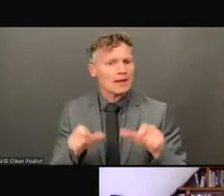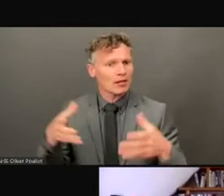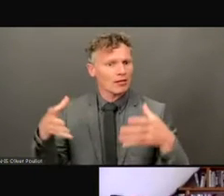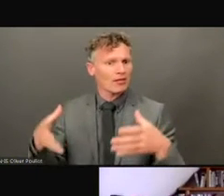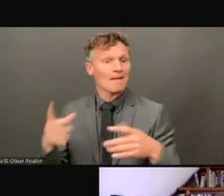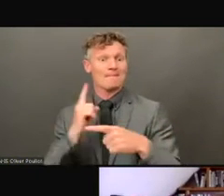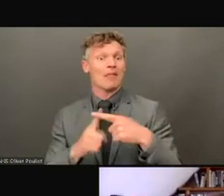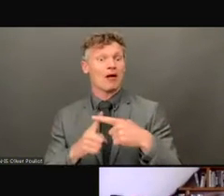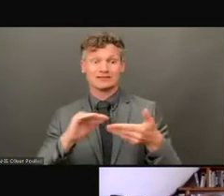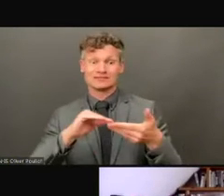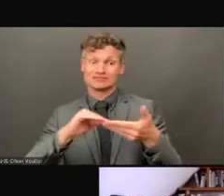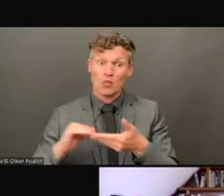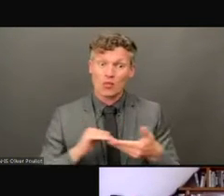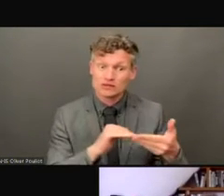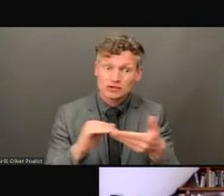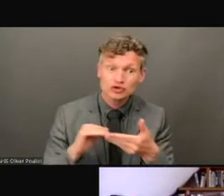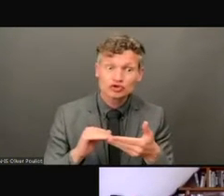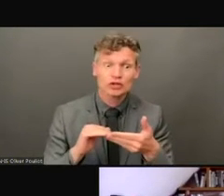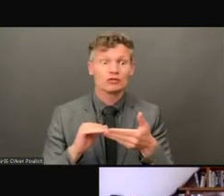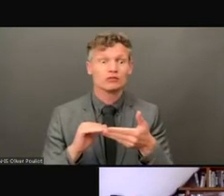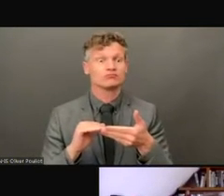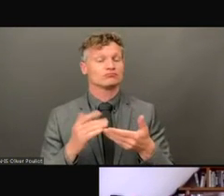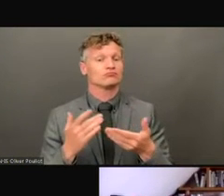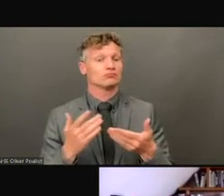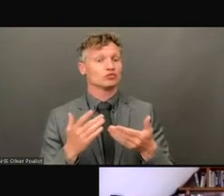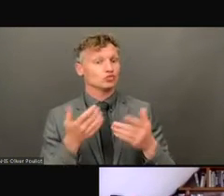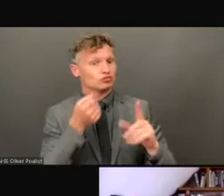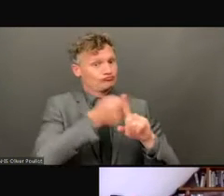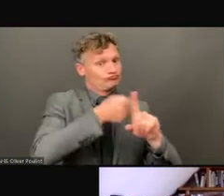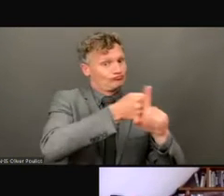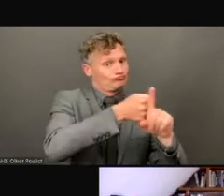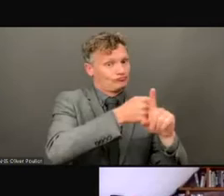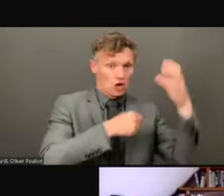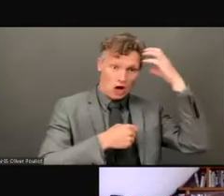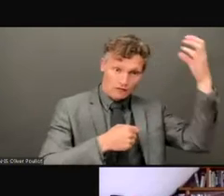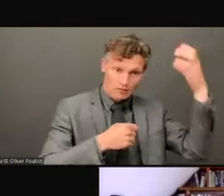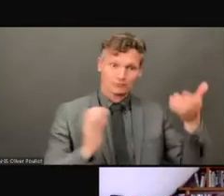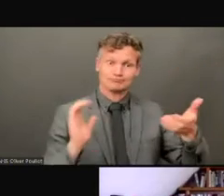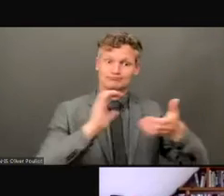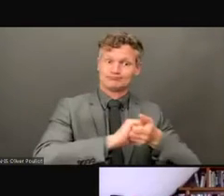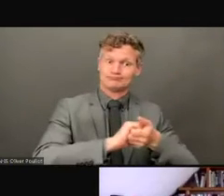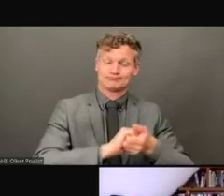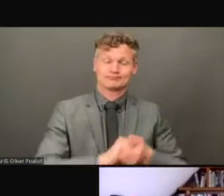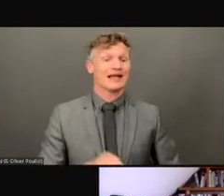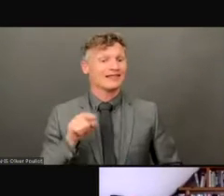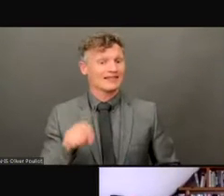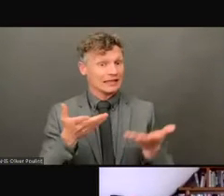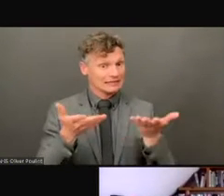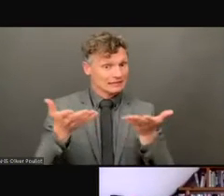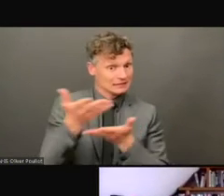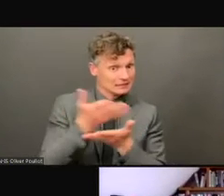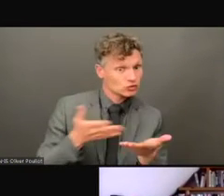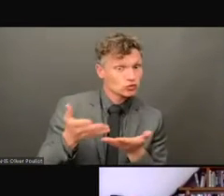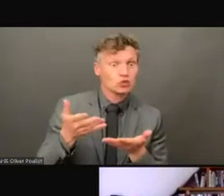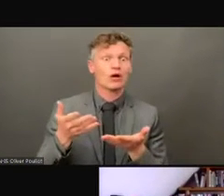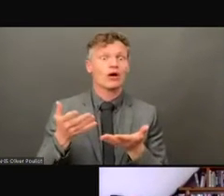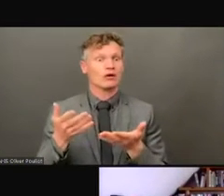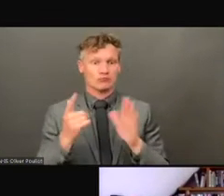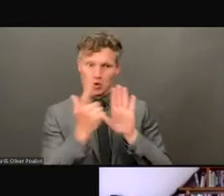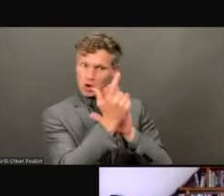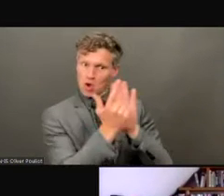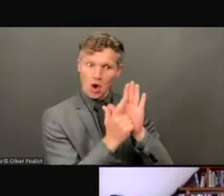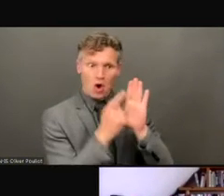government. This institution, by law, takes part in parliamentary discussions and offers advice and guidance for